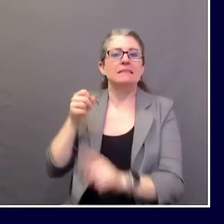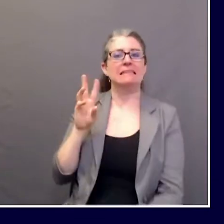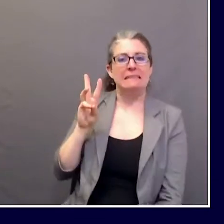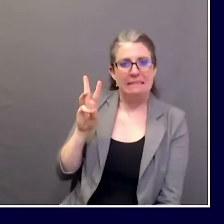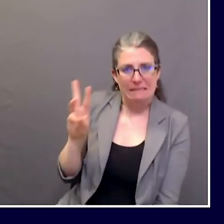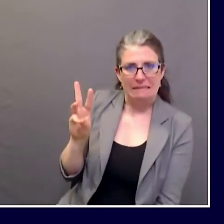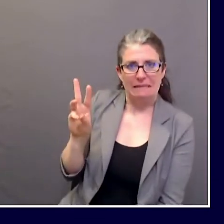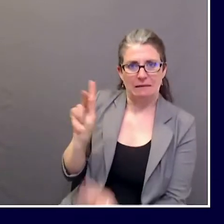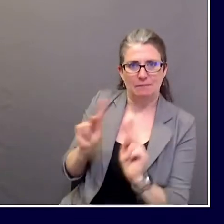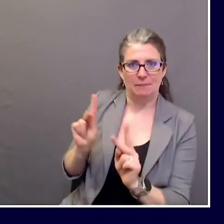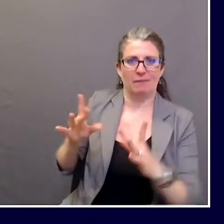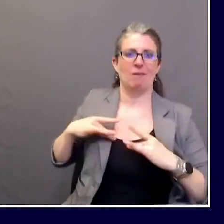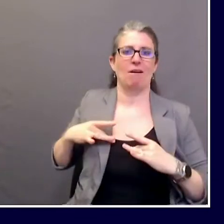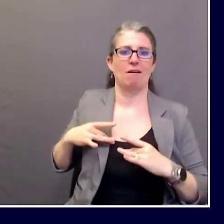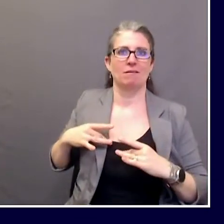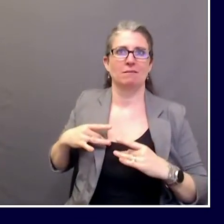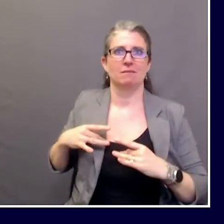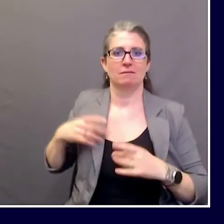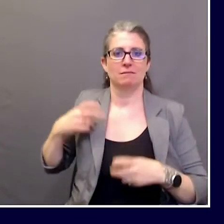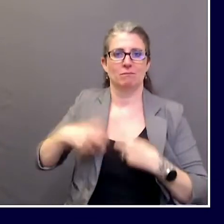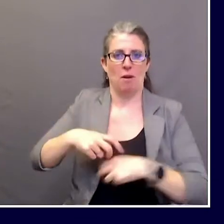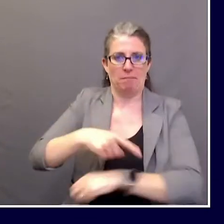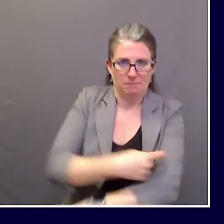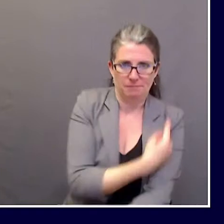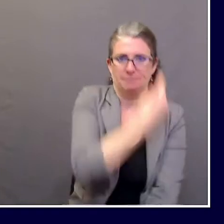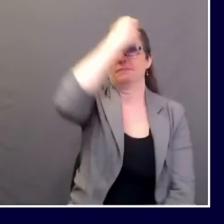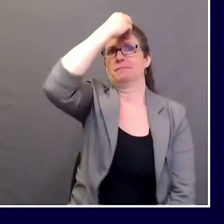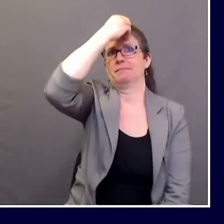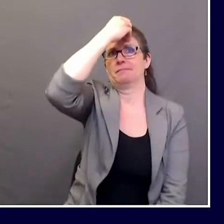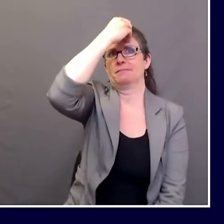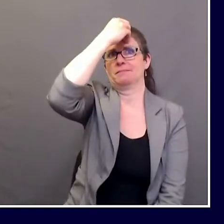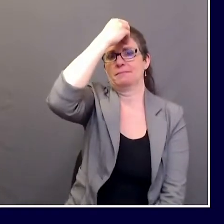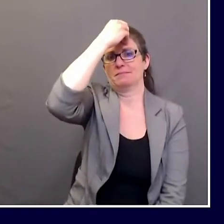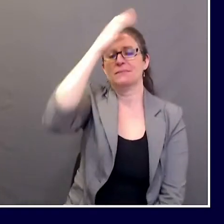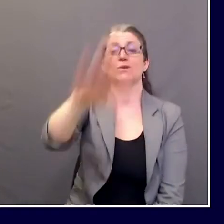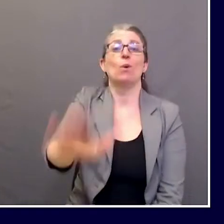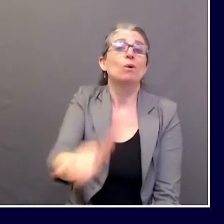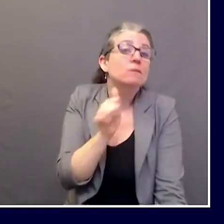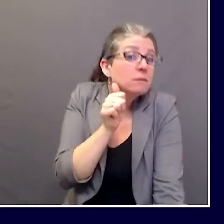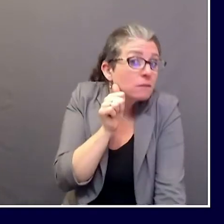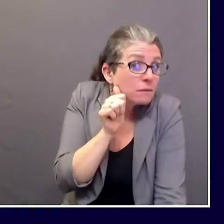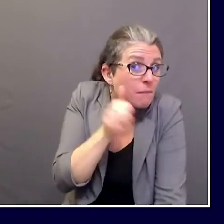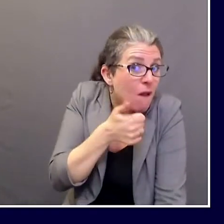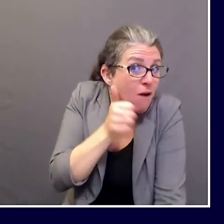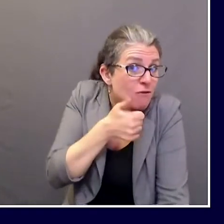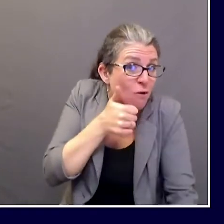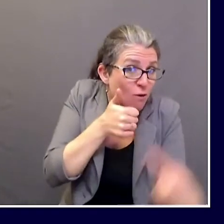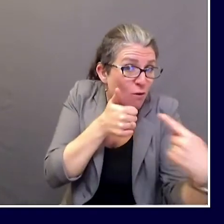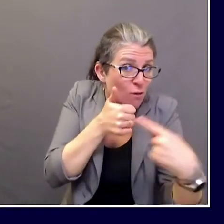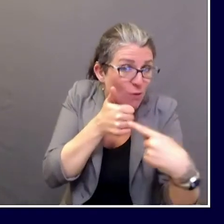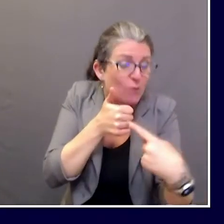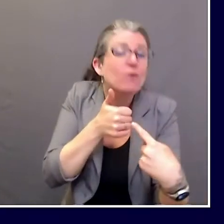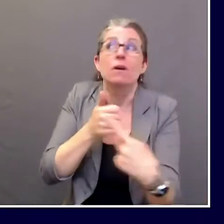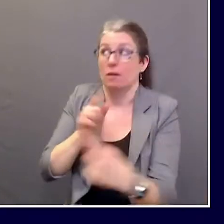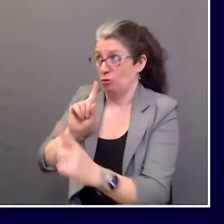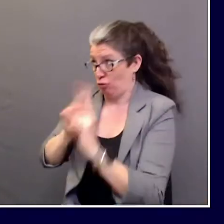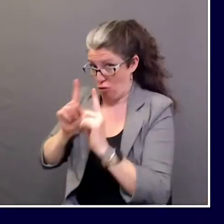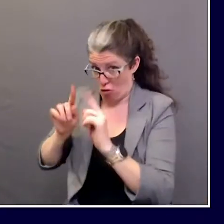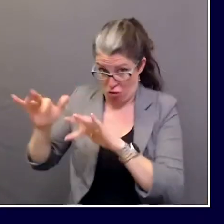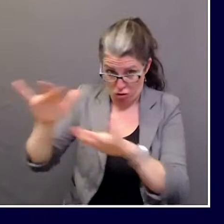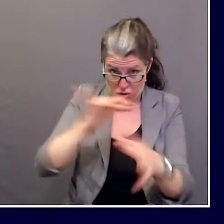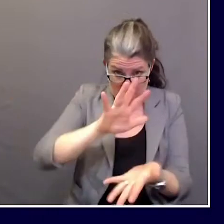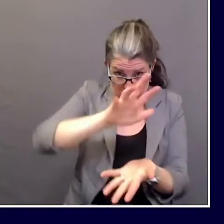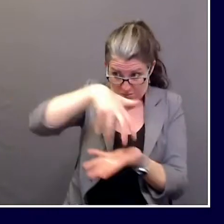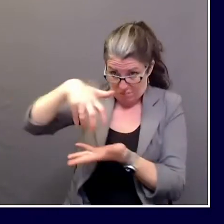are predisposing risk factors that people can counsel other patients on, that's really what the advisory committee is set up to